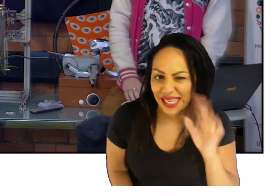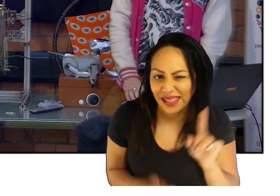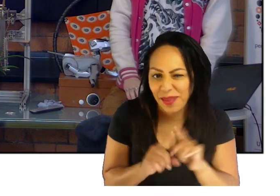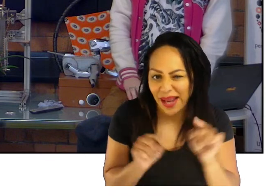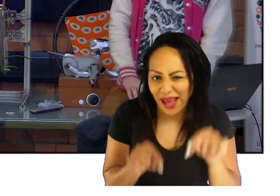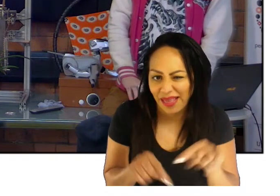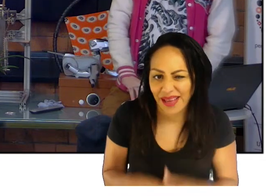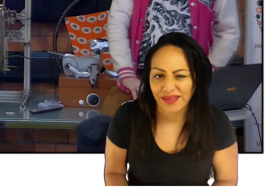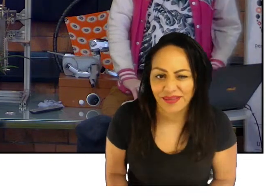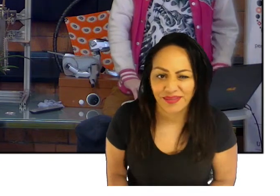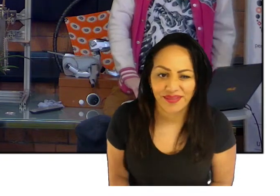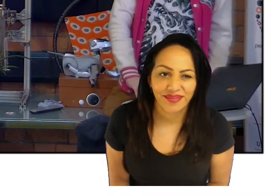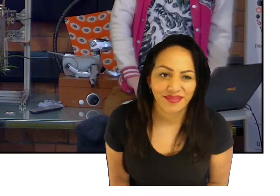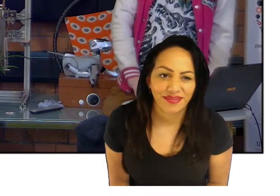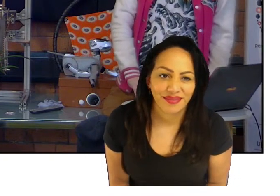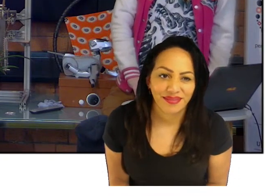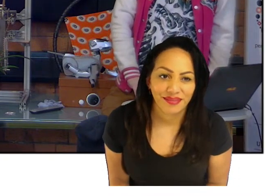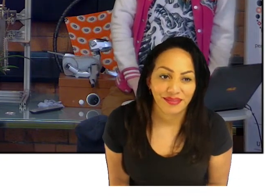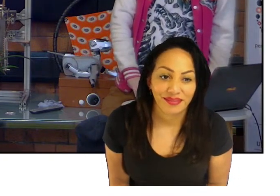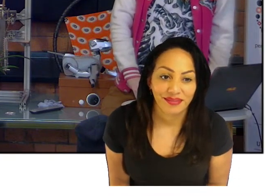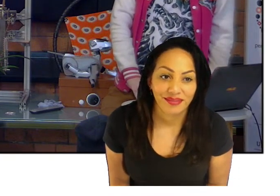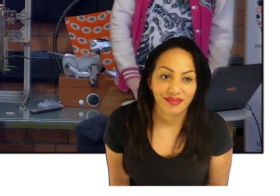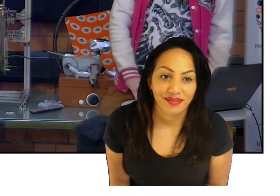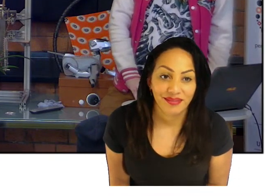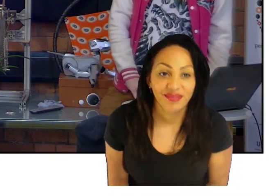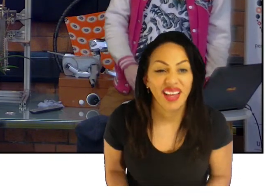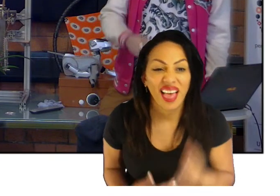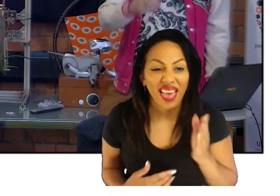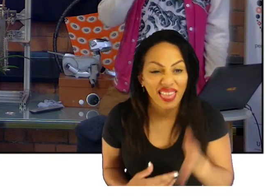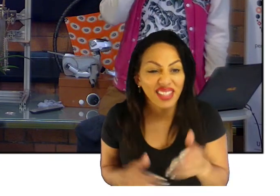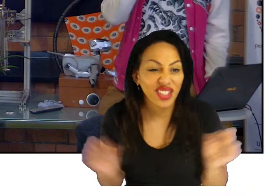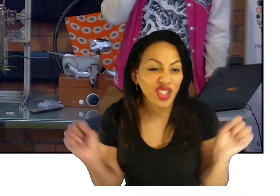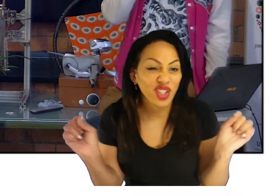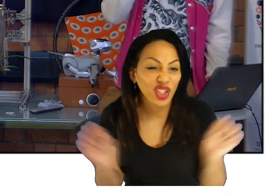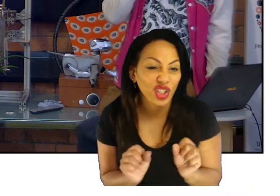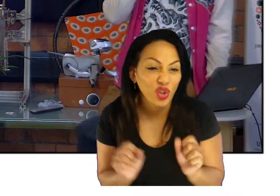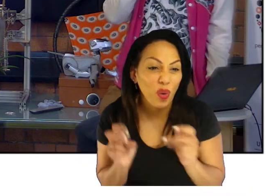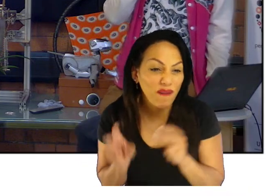that is the short version of that. It's